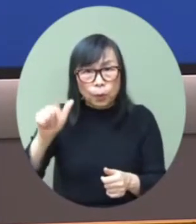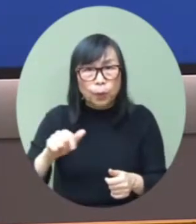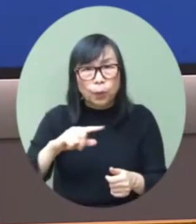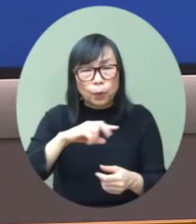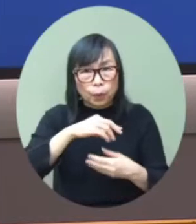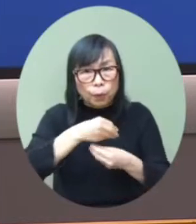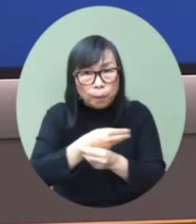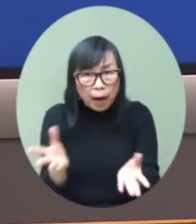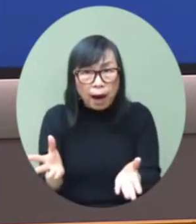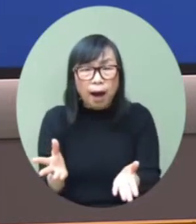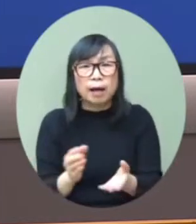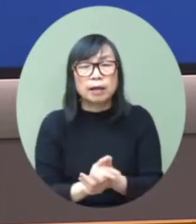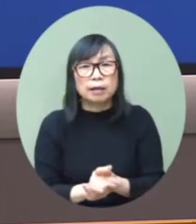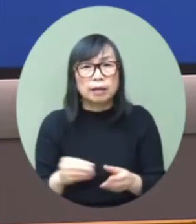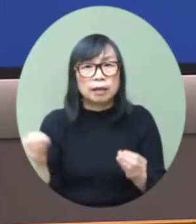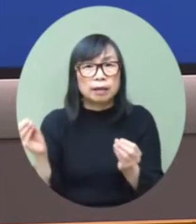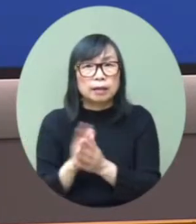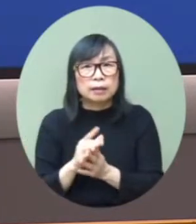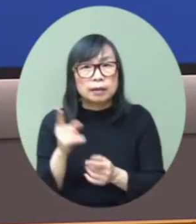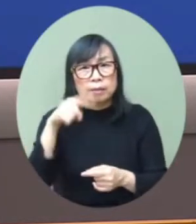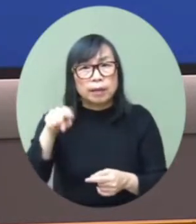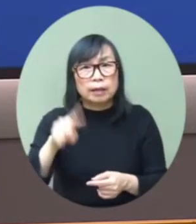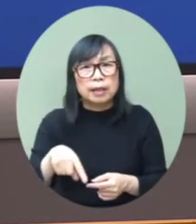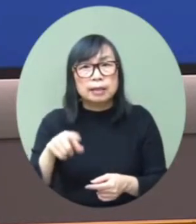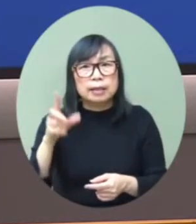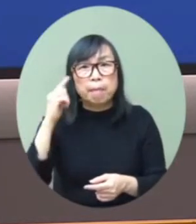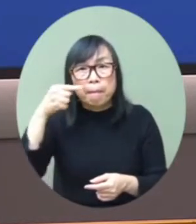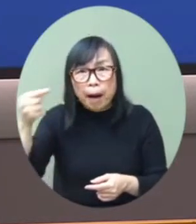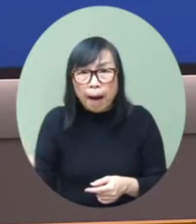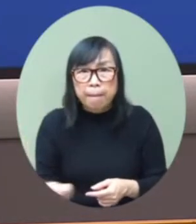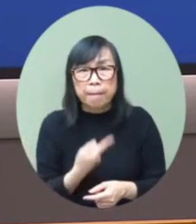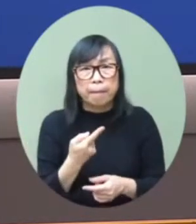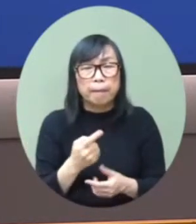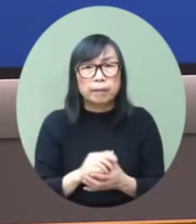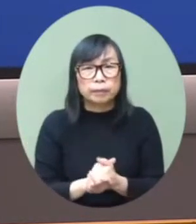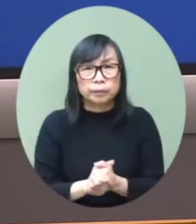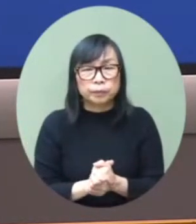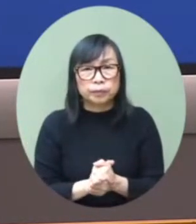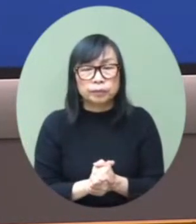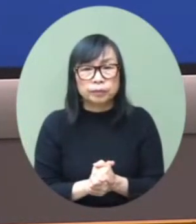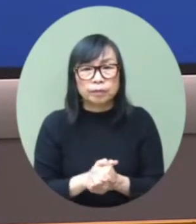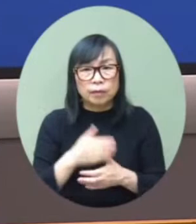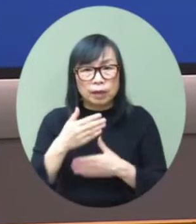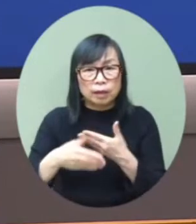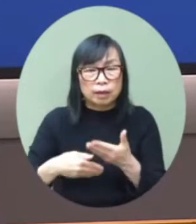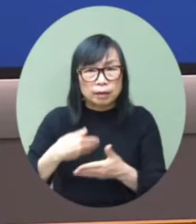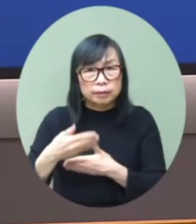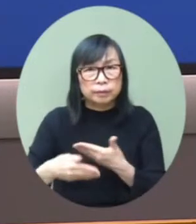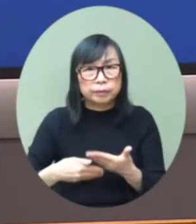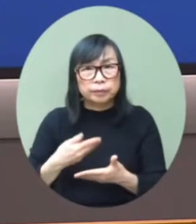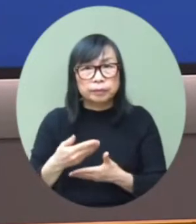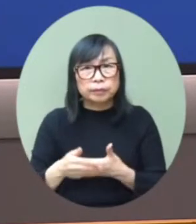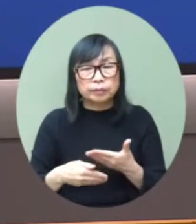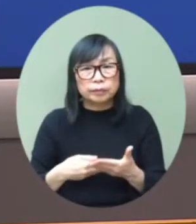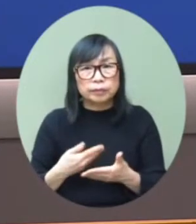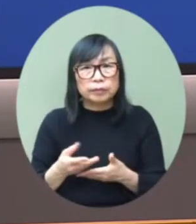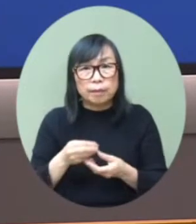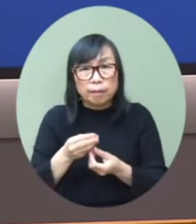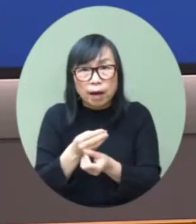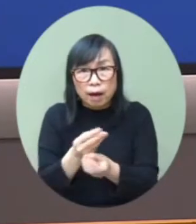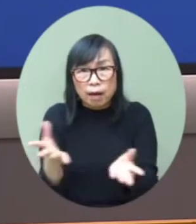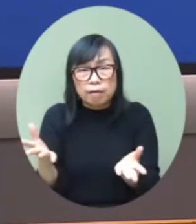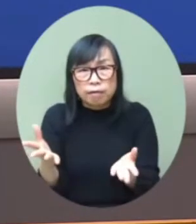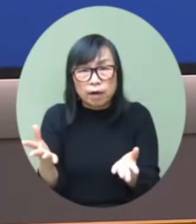And then there is the distribution under the sewage surveillance scheme distributed by the Home